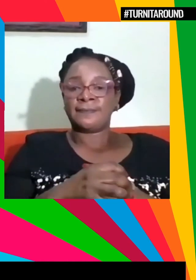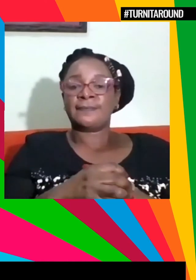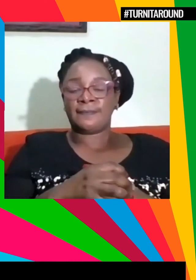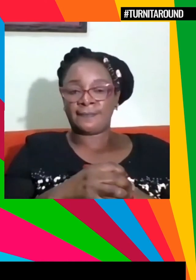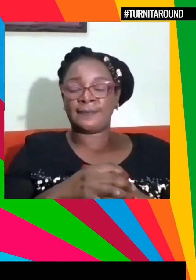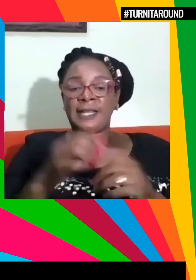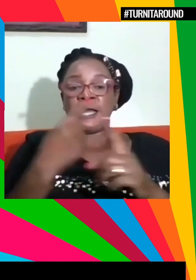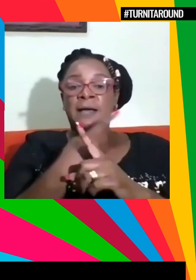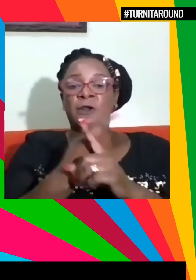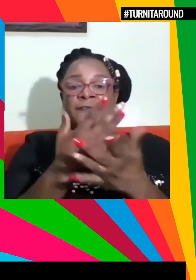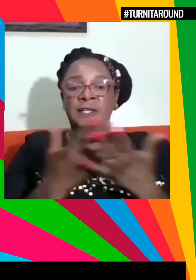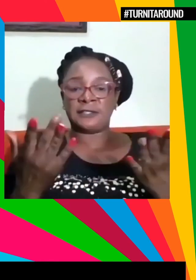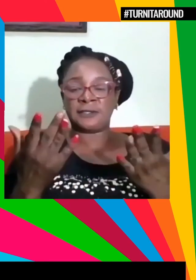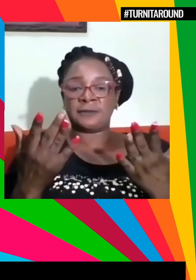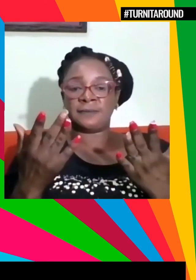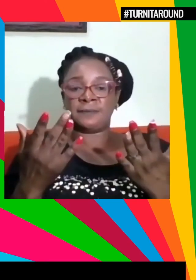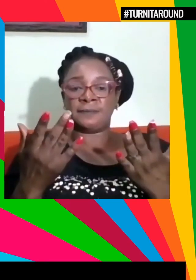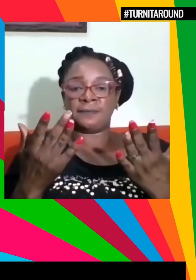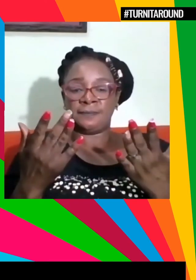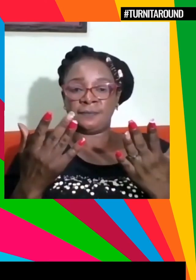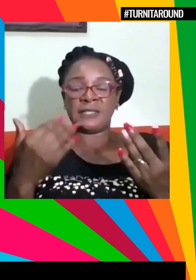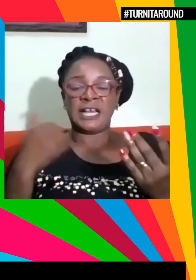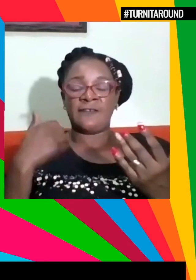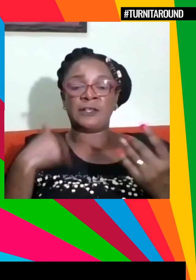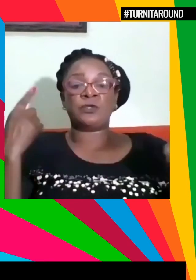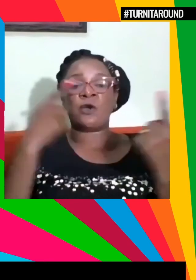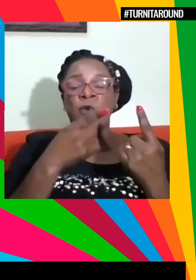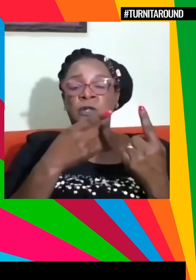things. One, as it pertains to the goals,